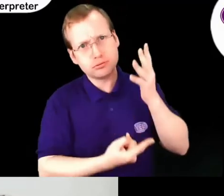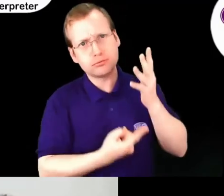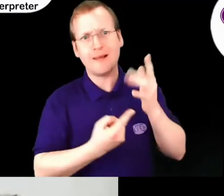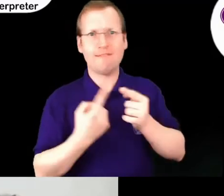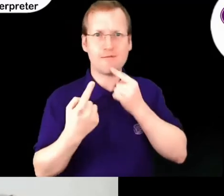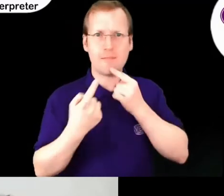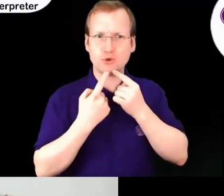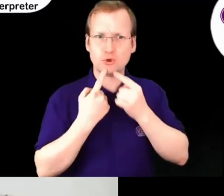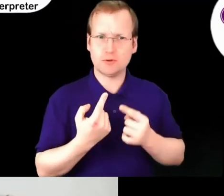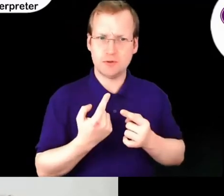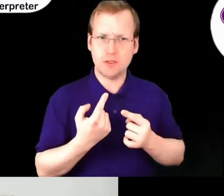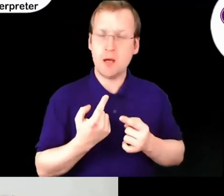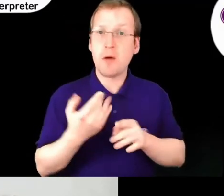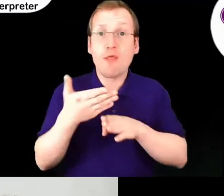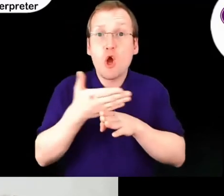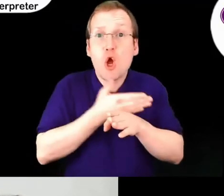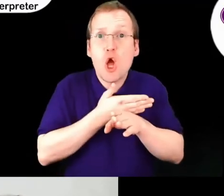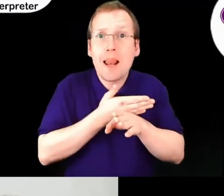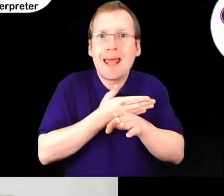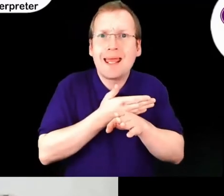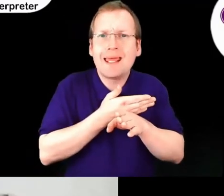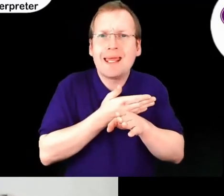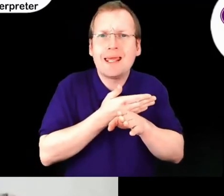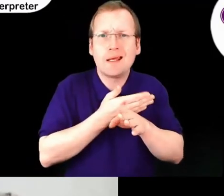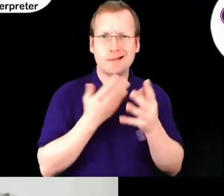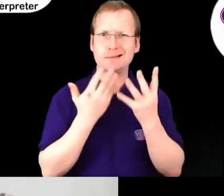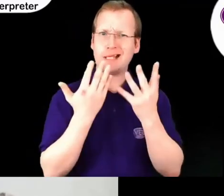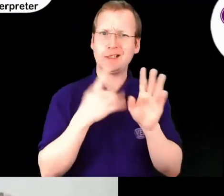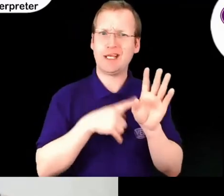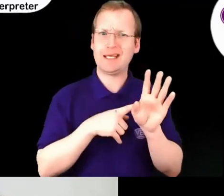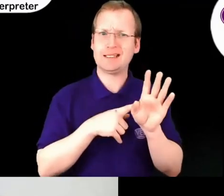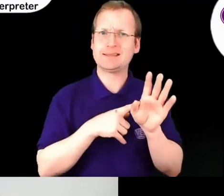realised that in the early material, but for the first 10 years, say